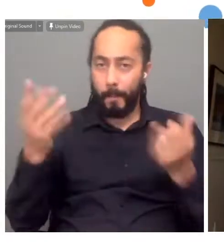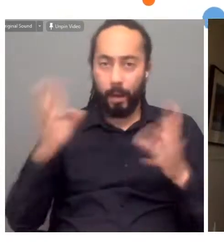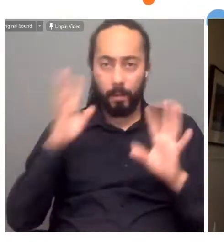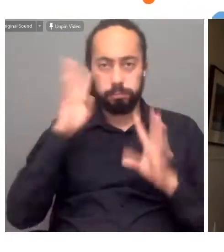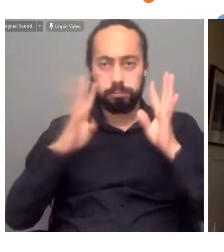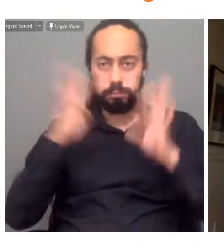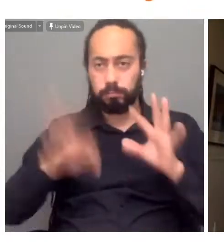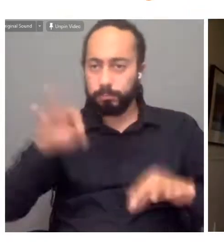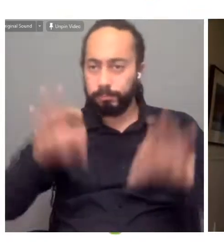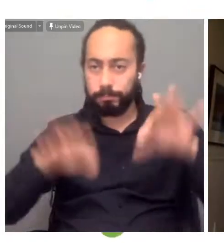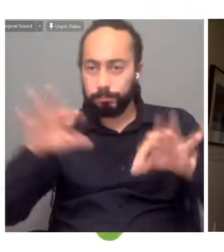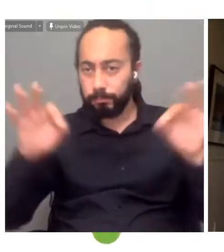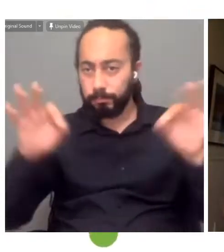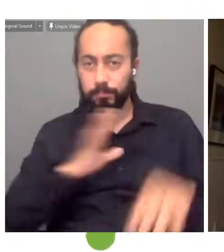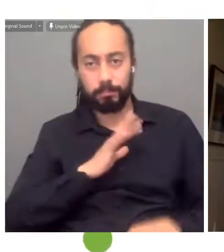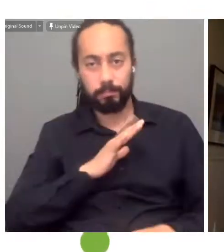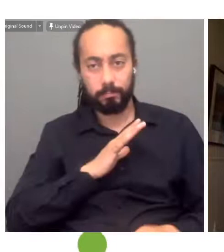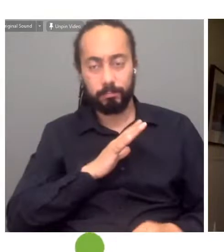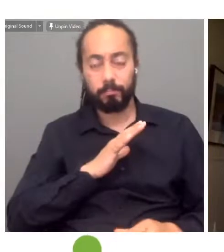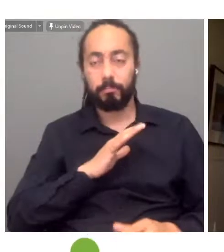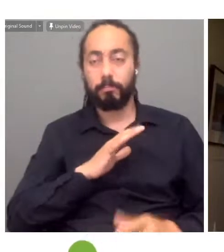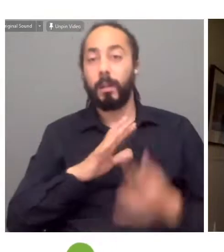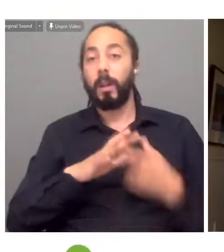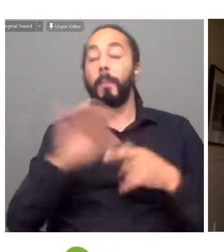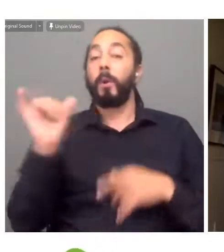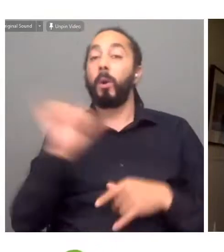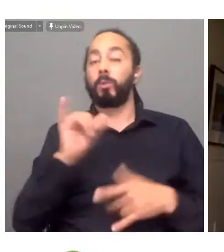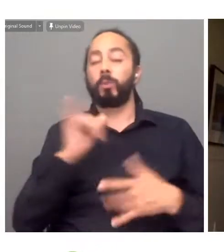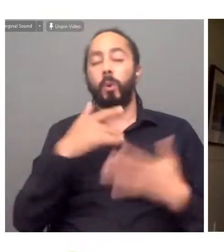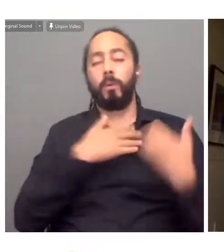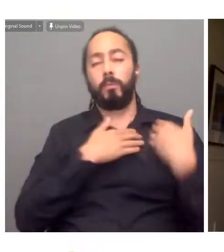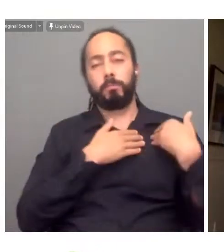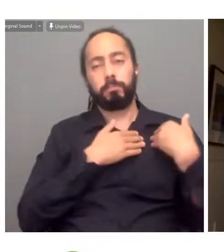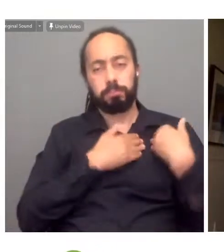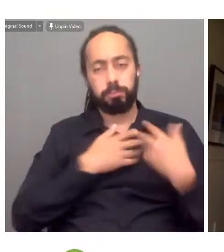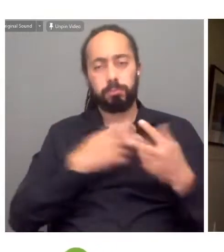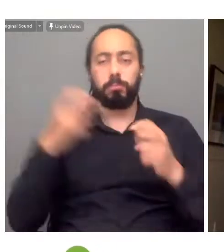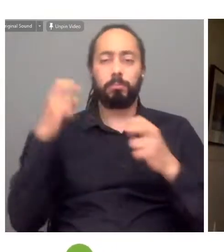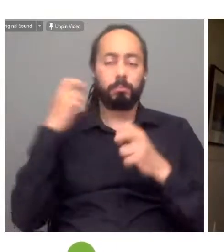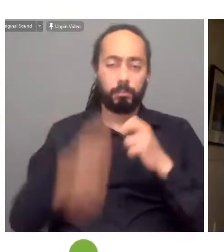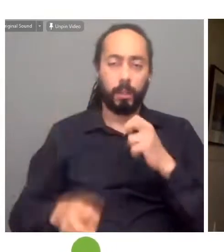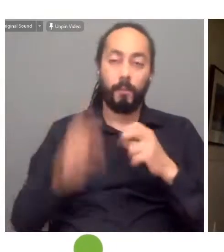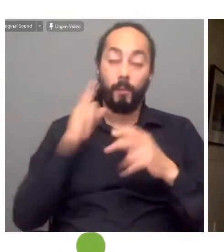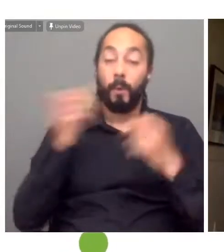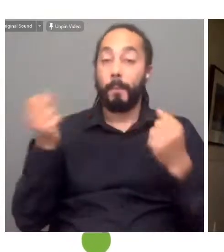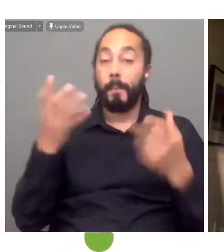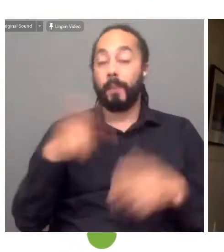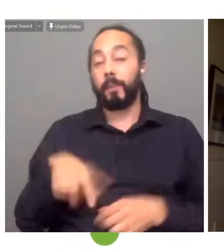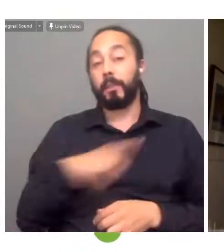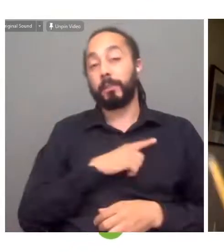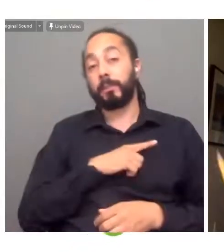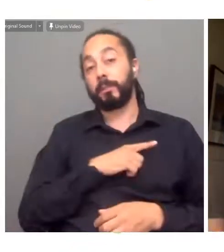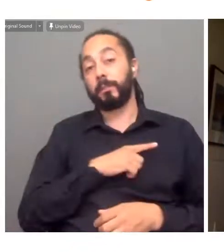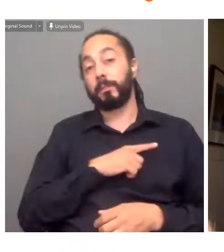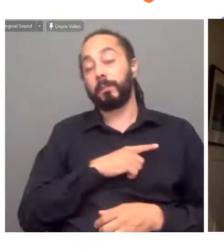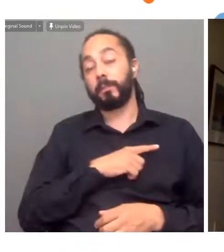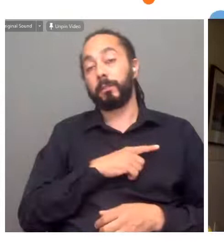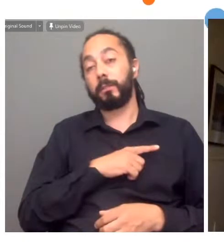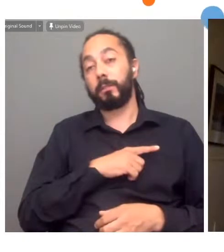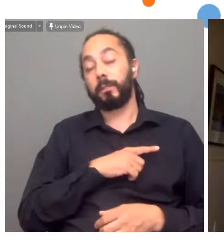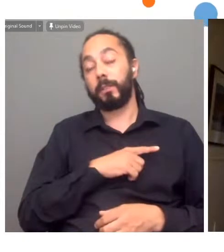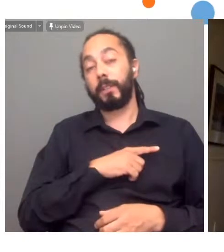been onerous, obviously, for many of us who are working and extending ourselves